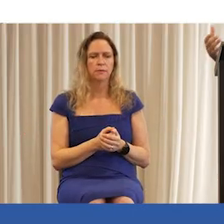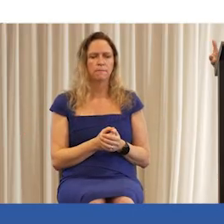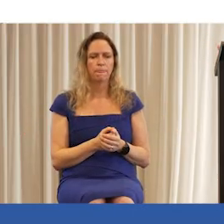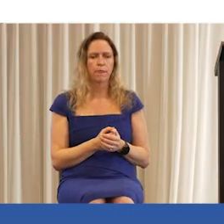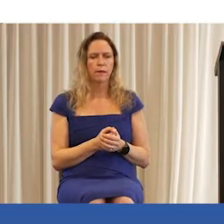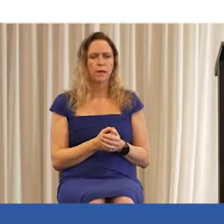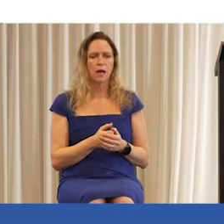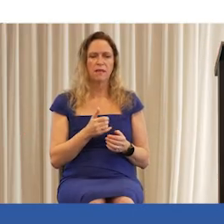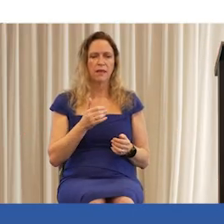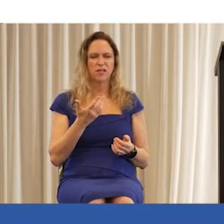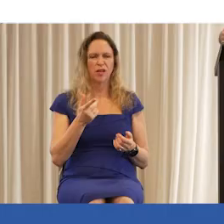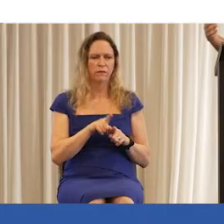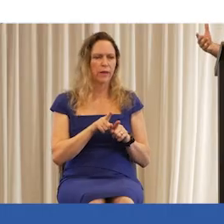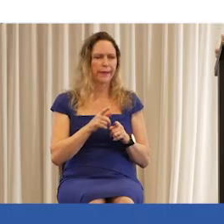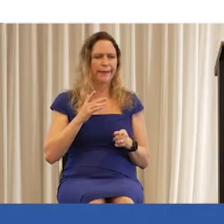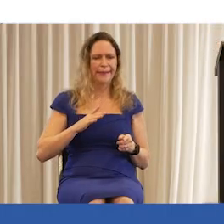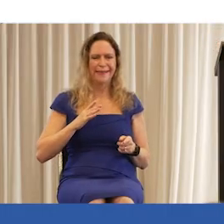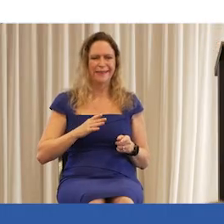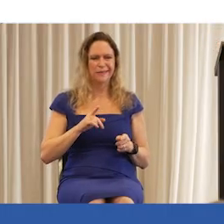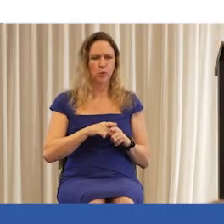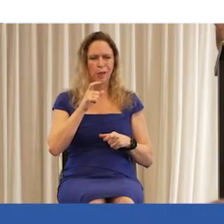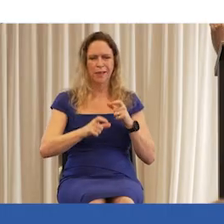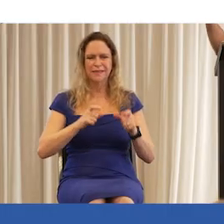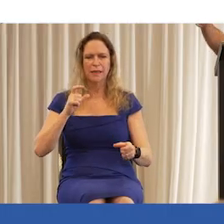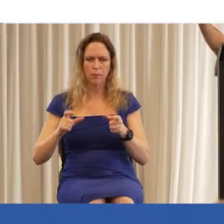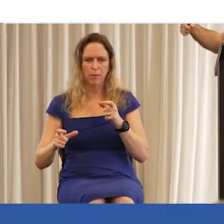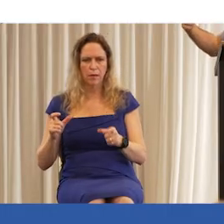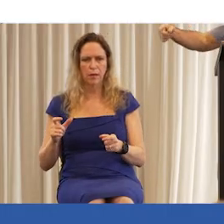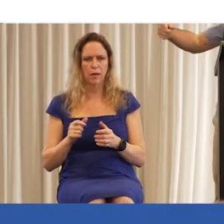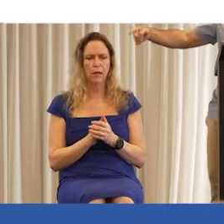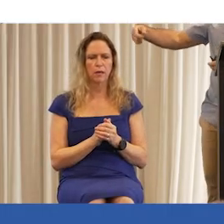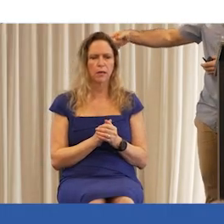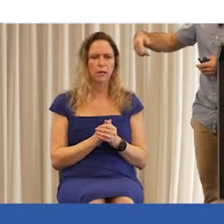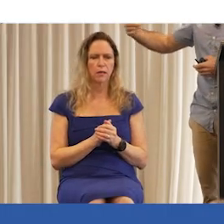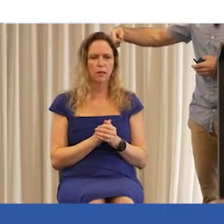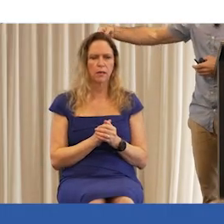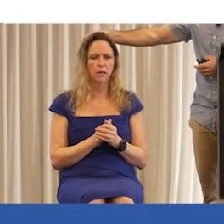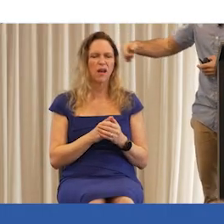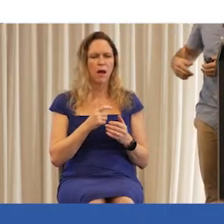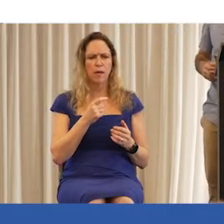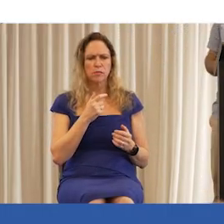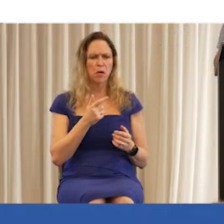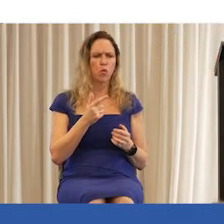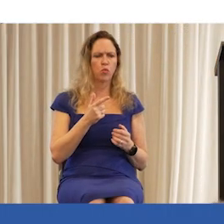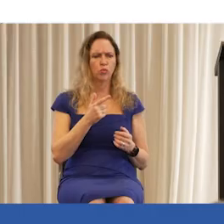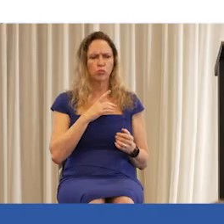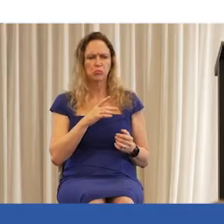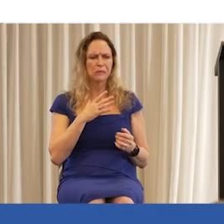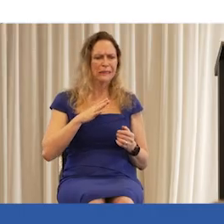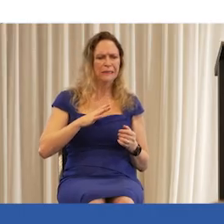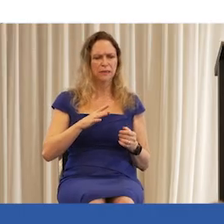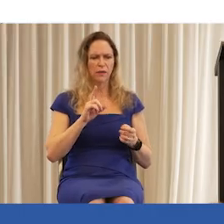the needs, the services, the consumer mindset. And they'll look for more needs and answers to keep that